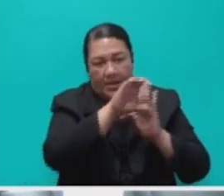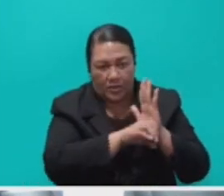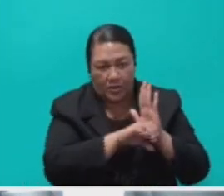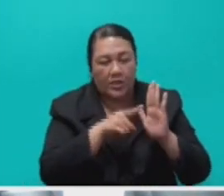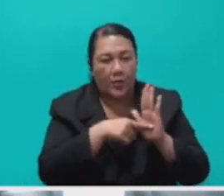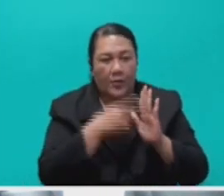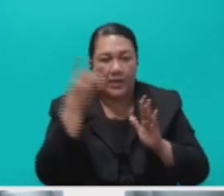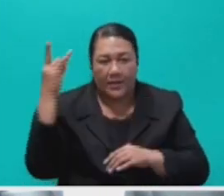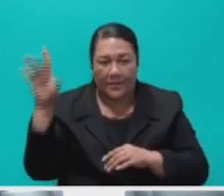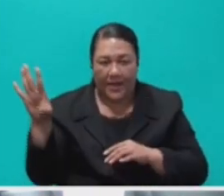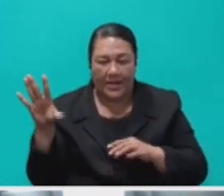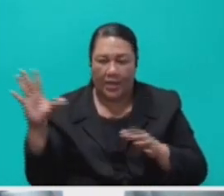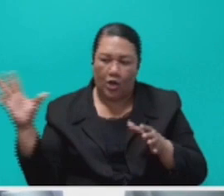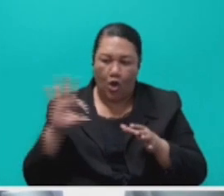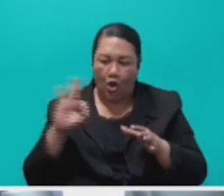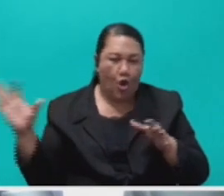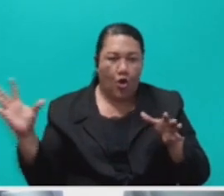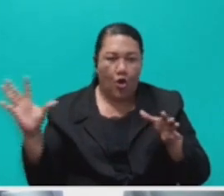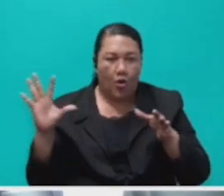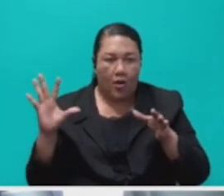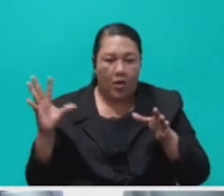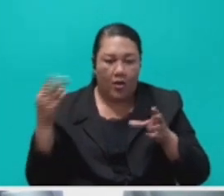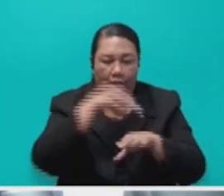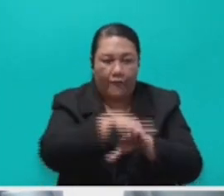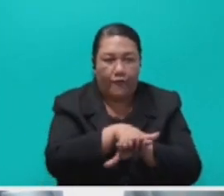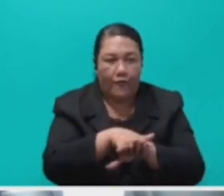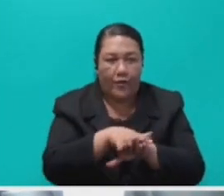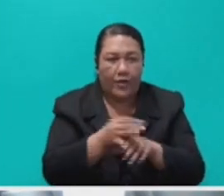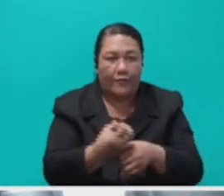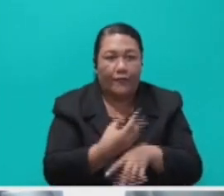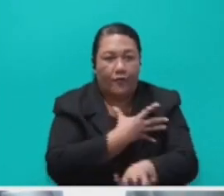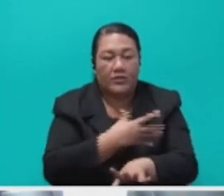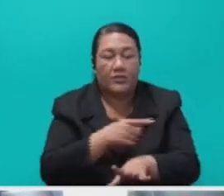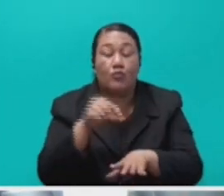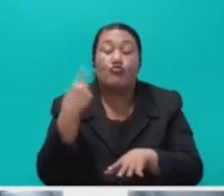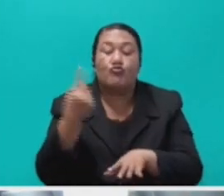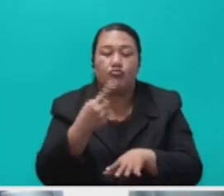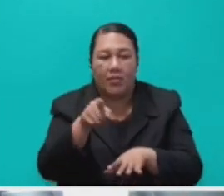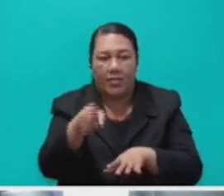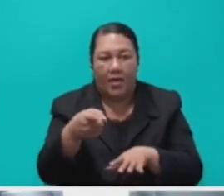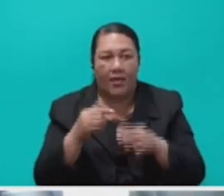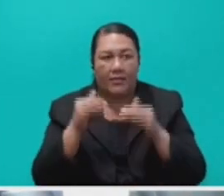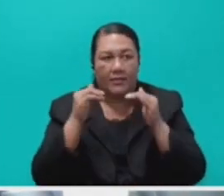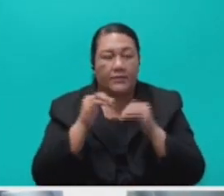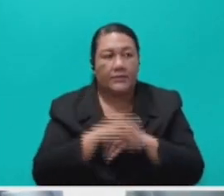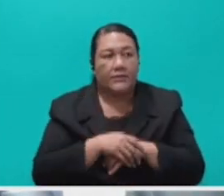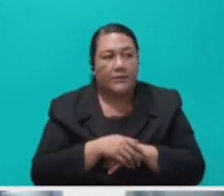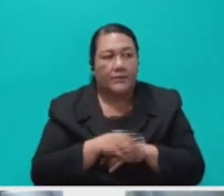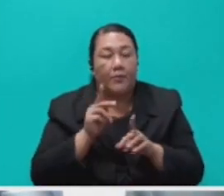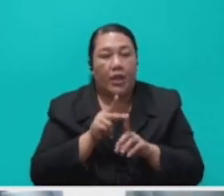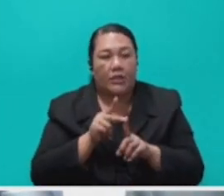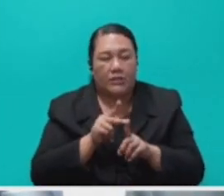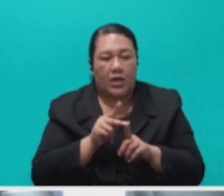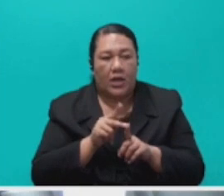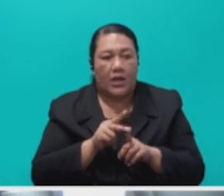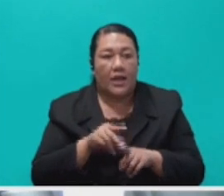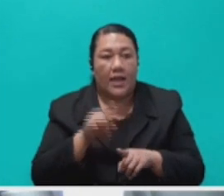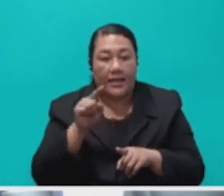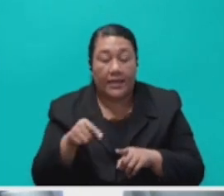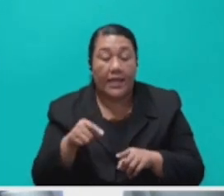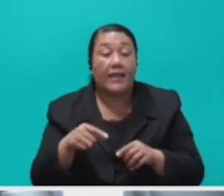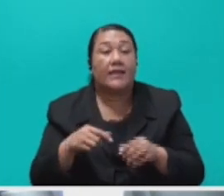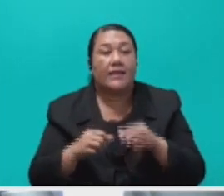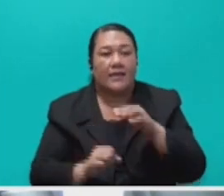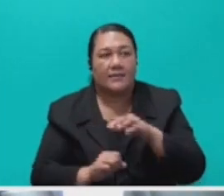any political interference. Mr. Speaker, sir, we have a constitution that guarantees our fundamental rights and recognizes